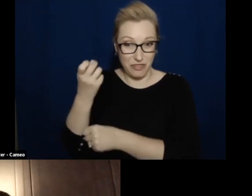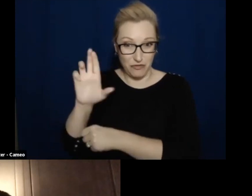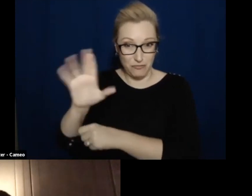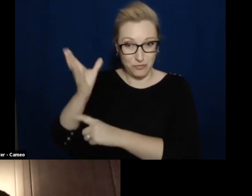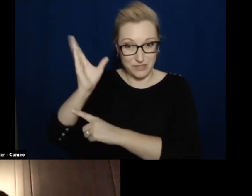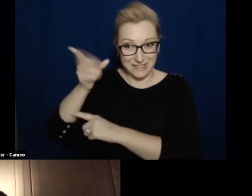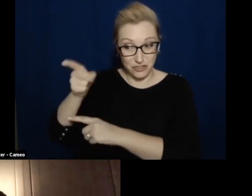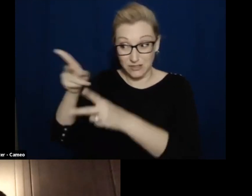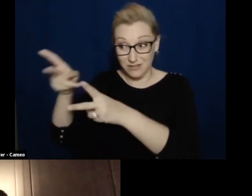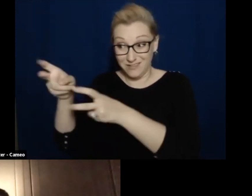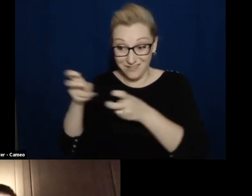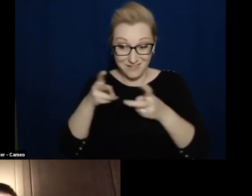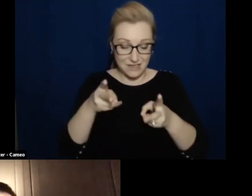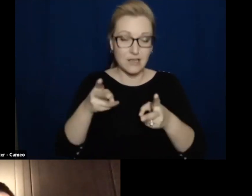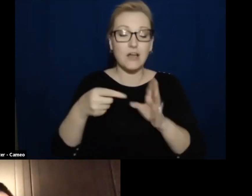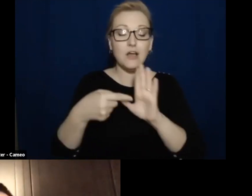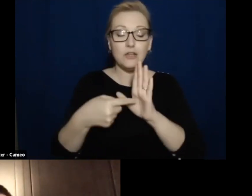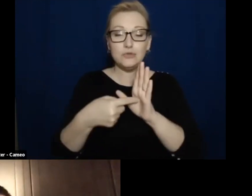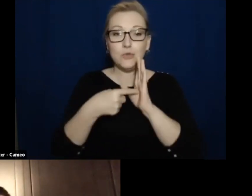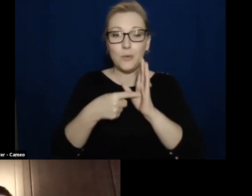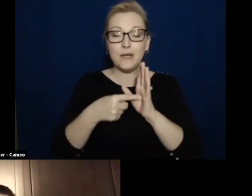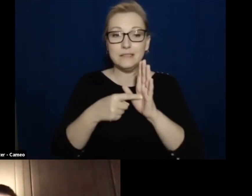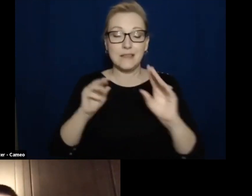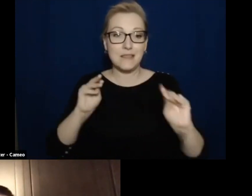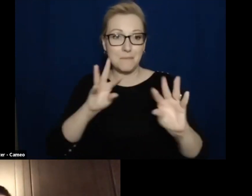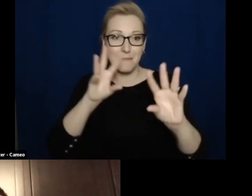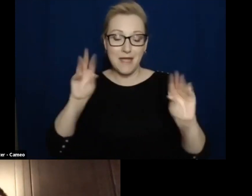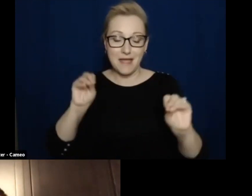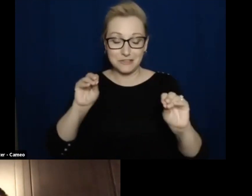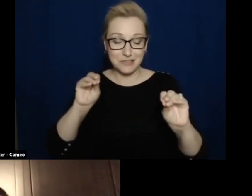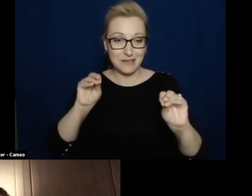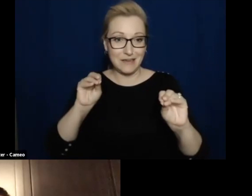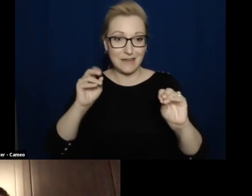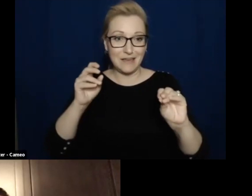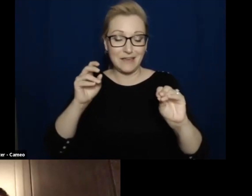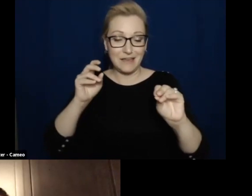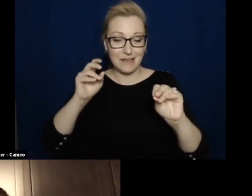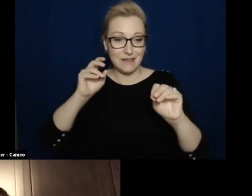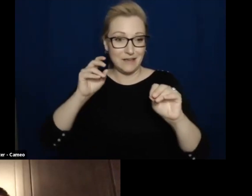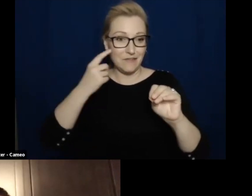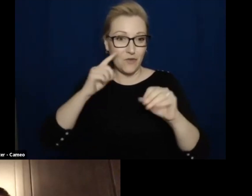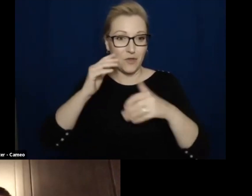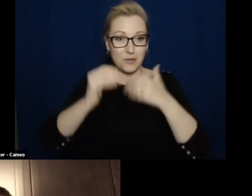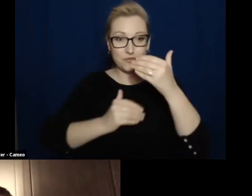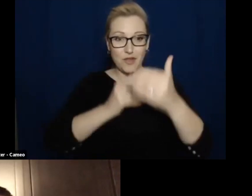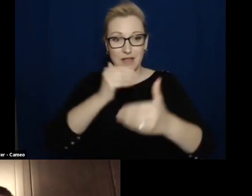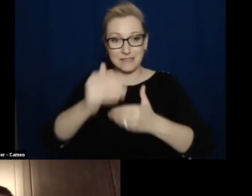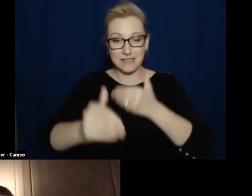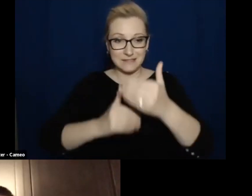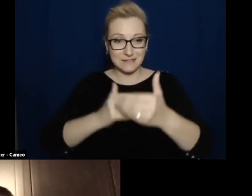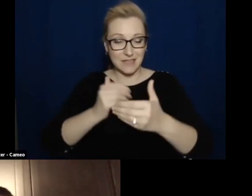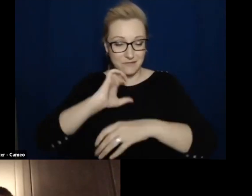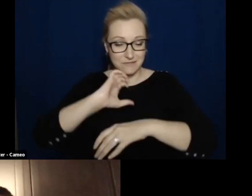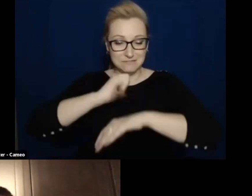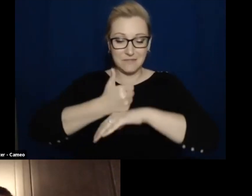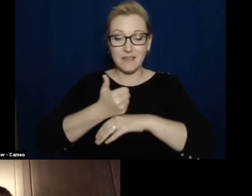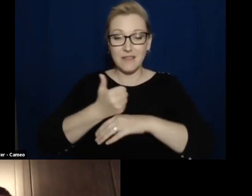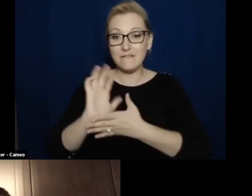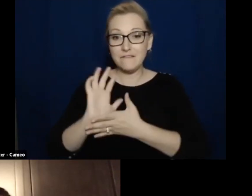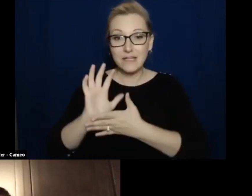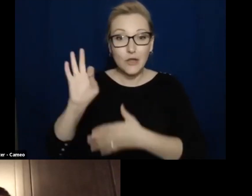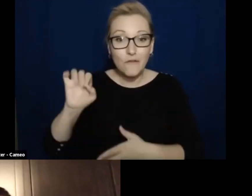us the magic behind the process now of making a video file that has